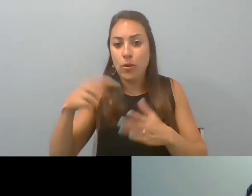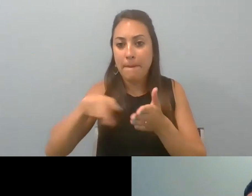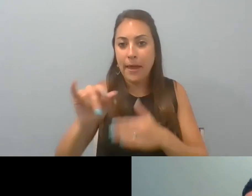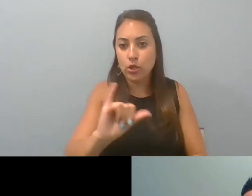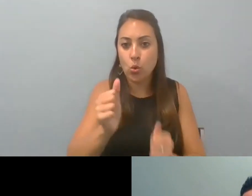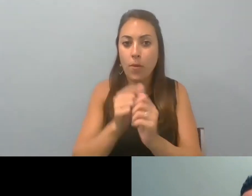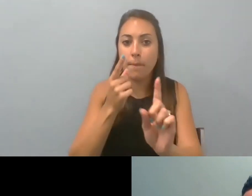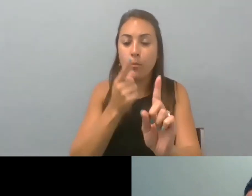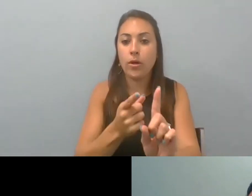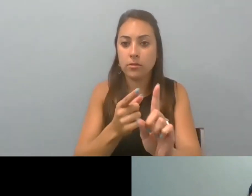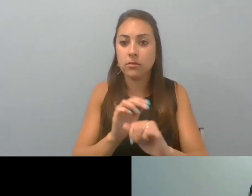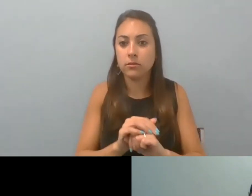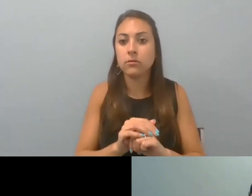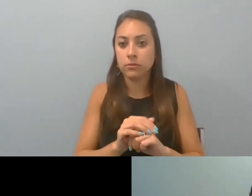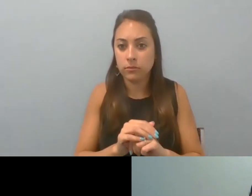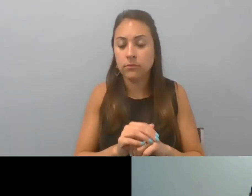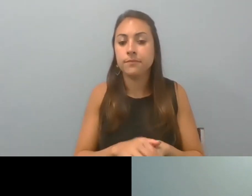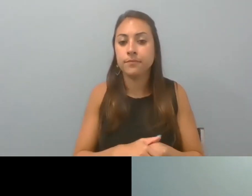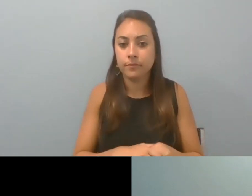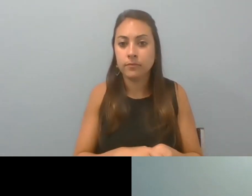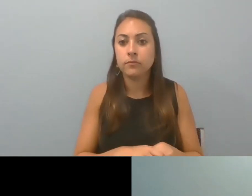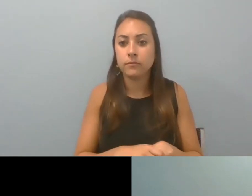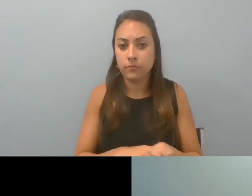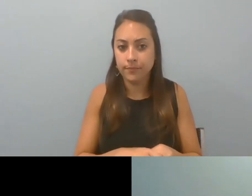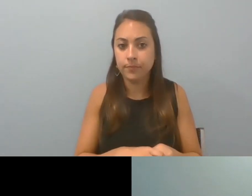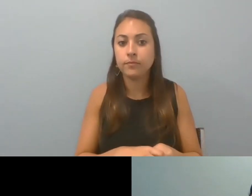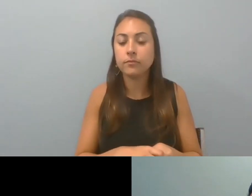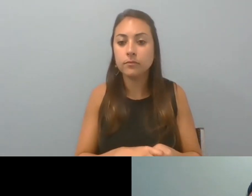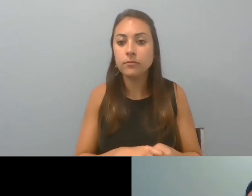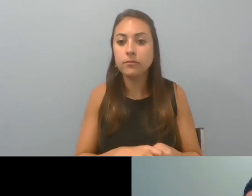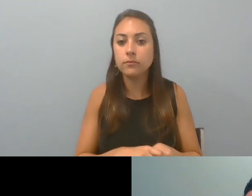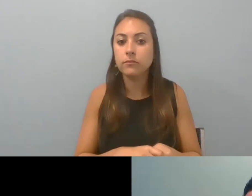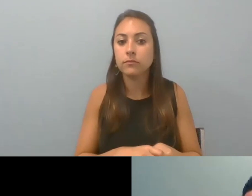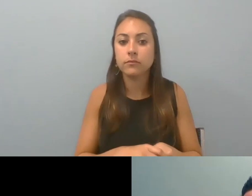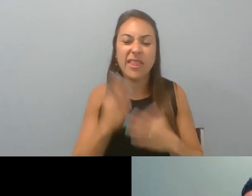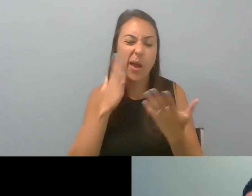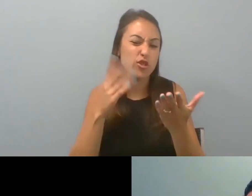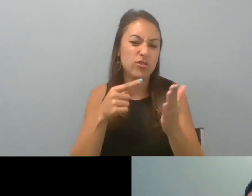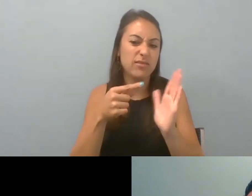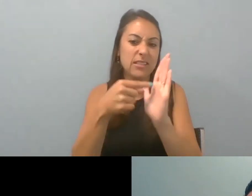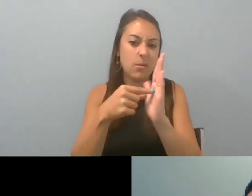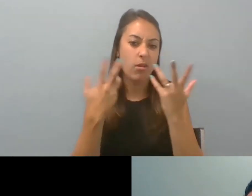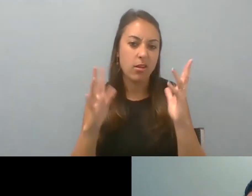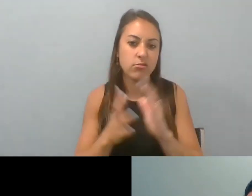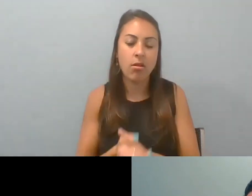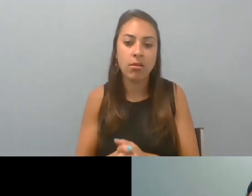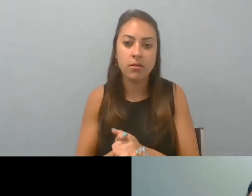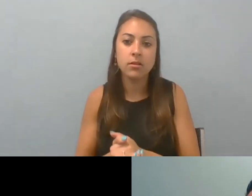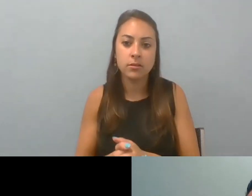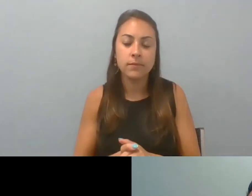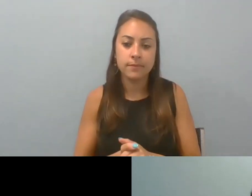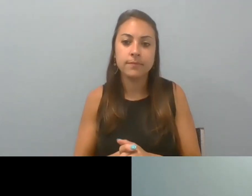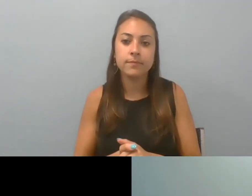you could even use your bear bucks. So that's just a general overview example of how you would